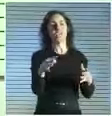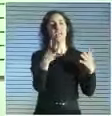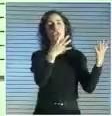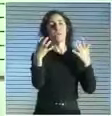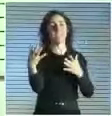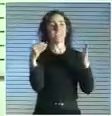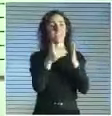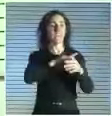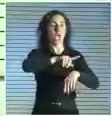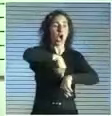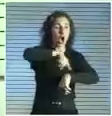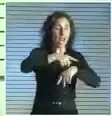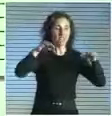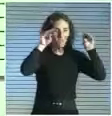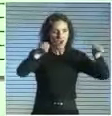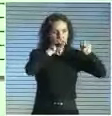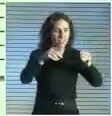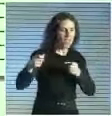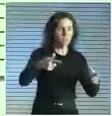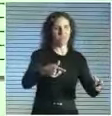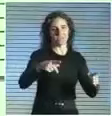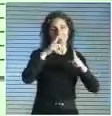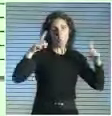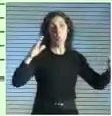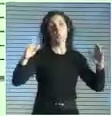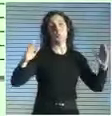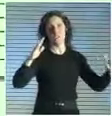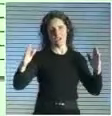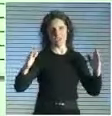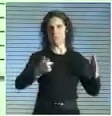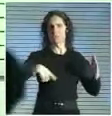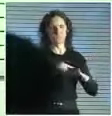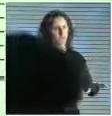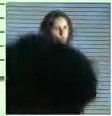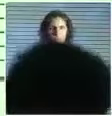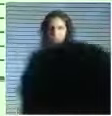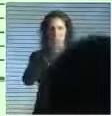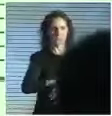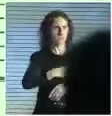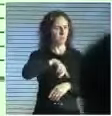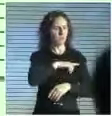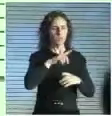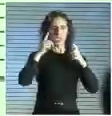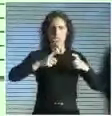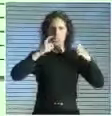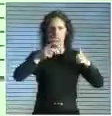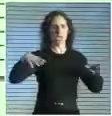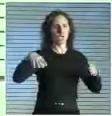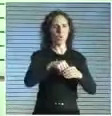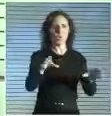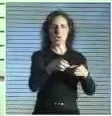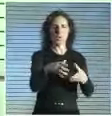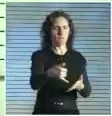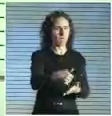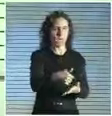also we are very inclusive in that, and we try to attract vulnerable groups of people in society. We integrated